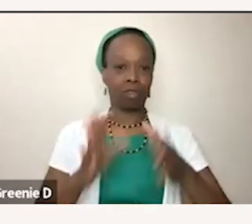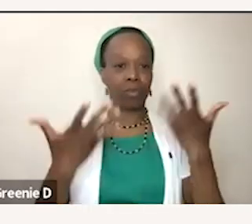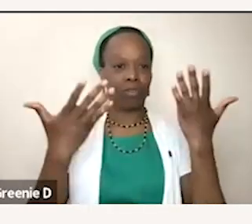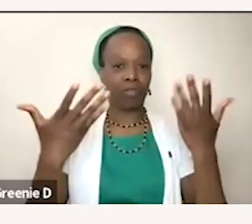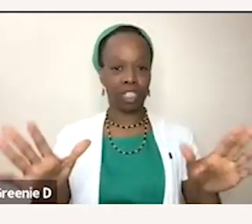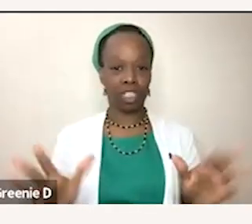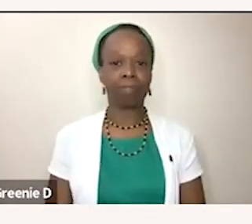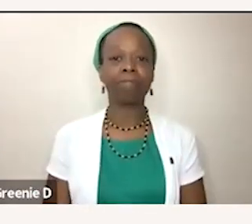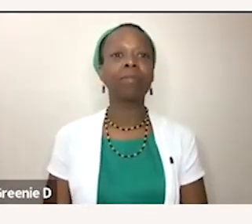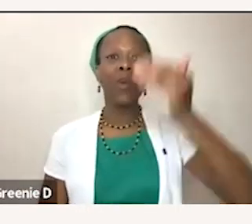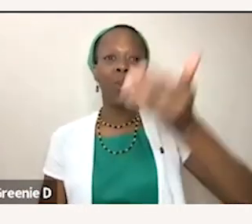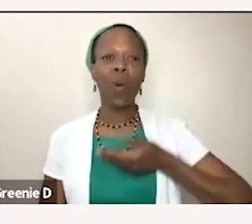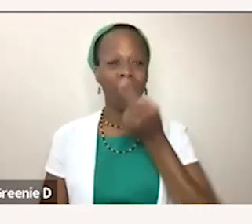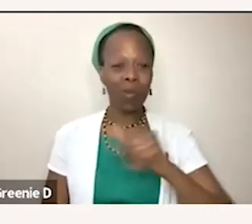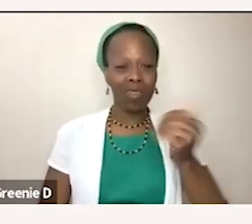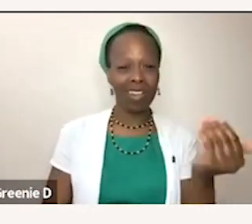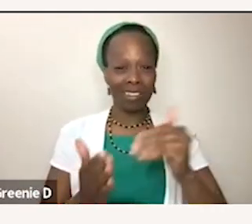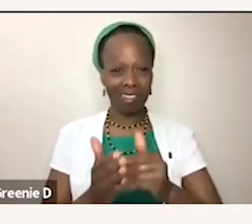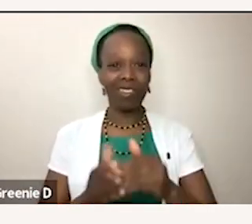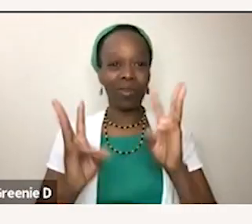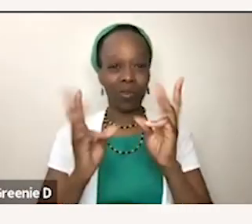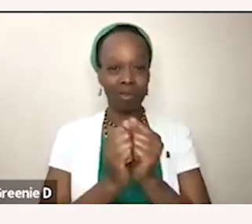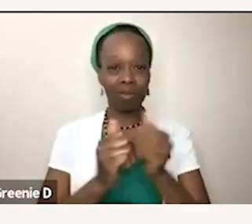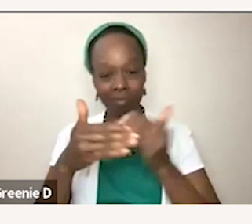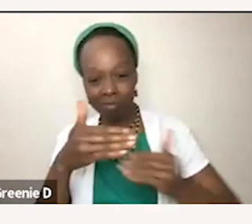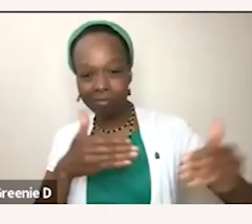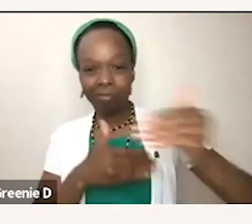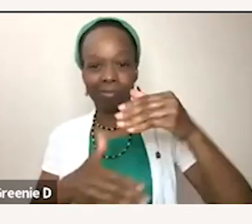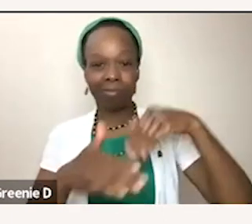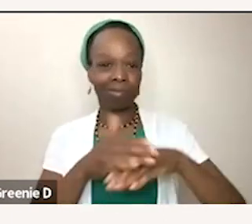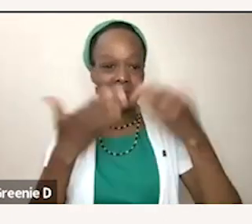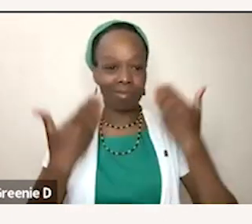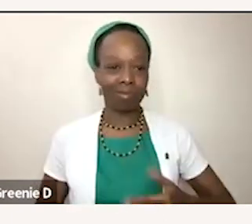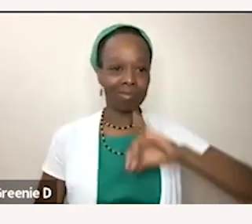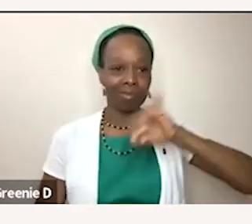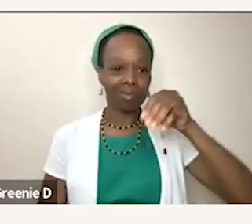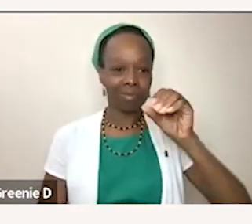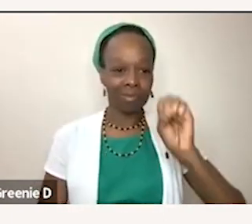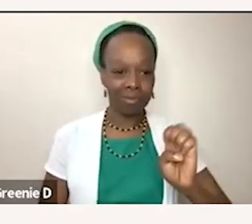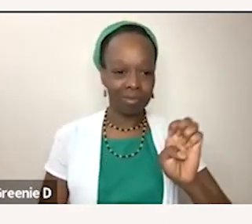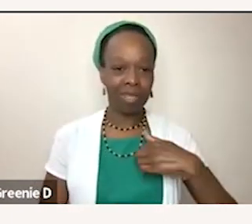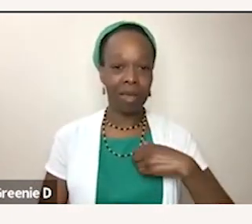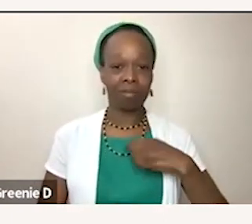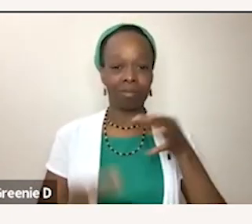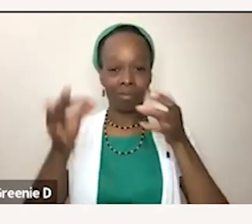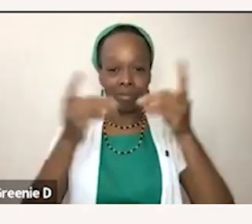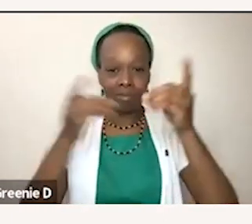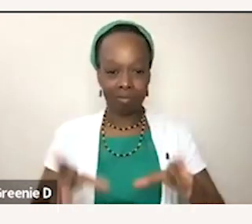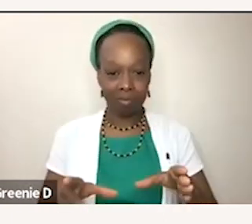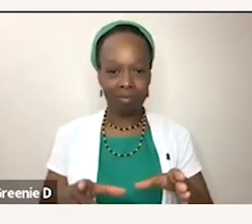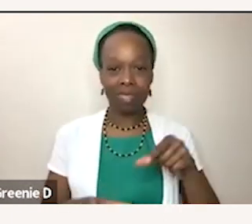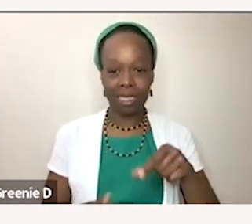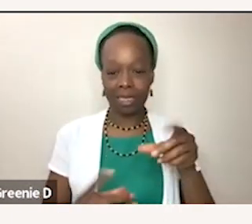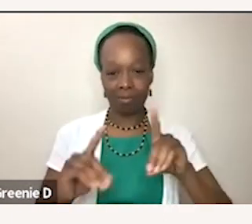Well, welcome everyone to another session of the Beyond Access series. My name is Jose Rios. I'm the Director of Family Empowerment and Communications here at the Division of